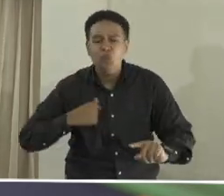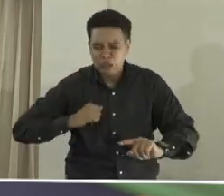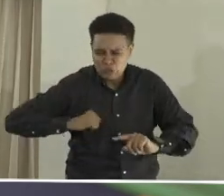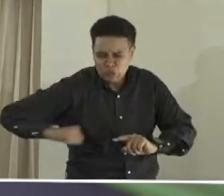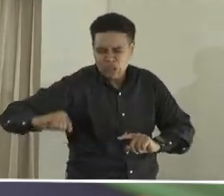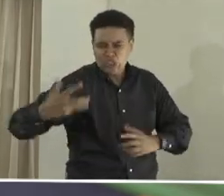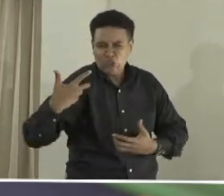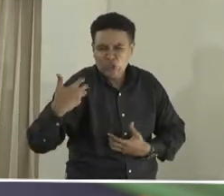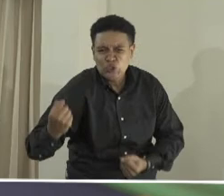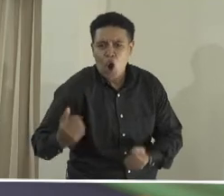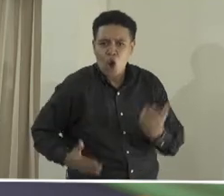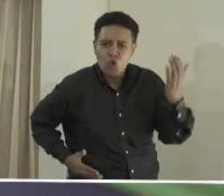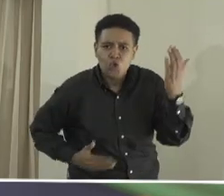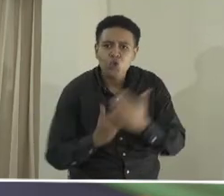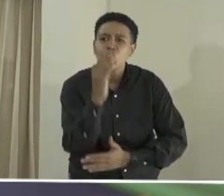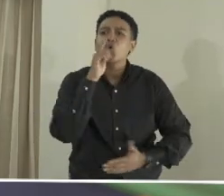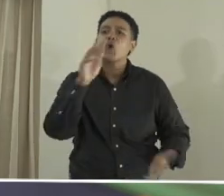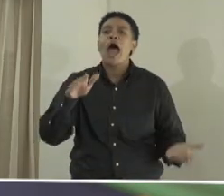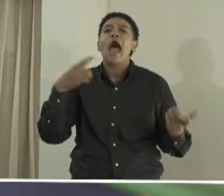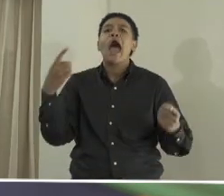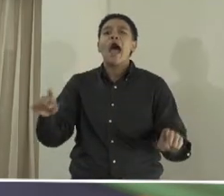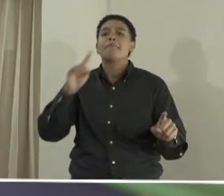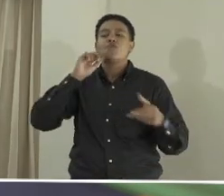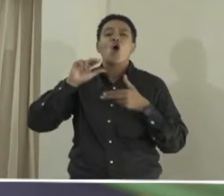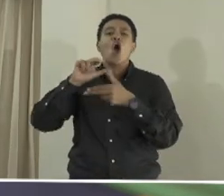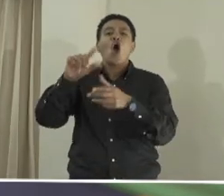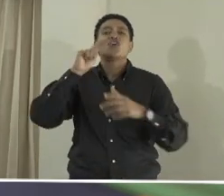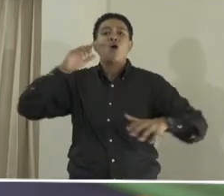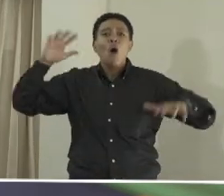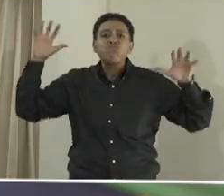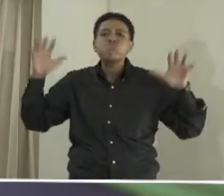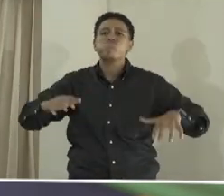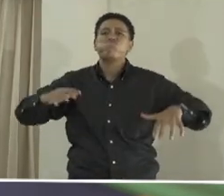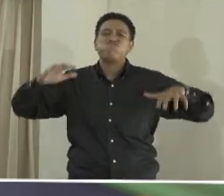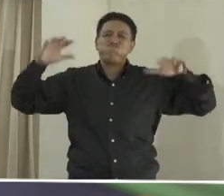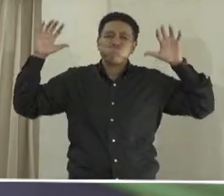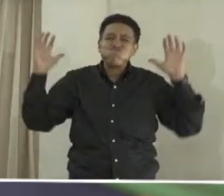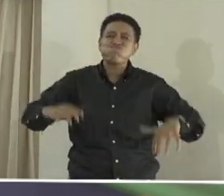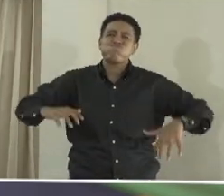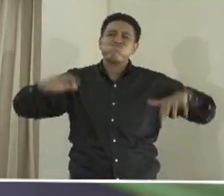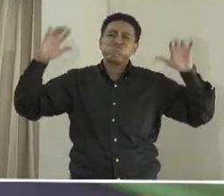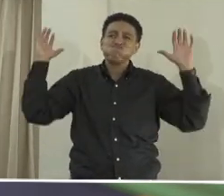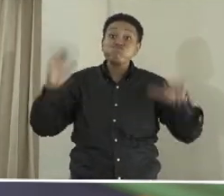strong. Following the passing of the hurricane, heavy rainfall